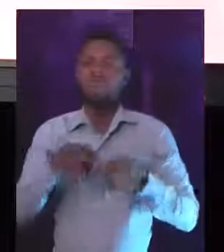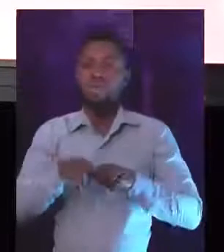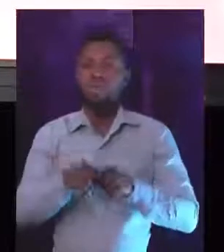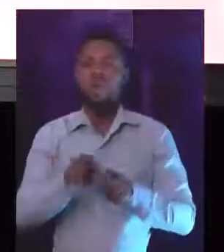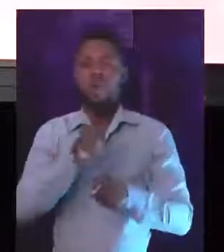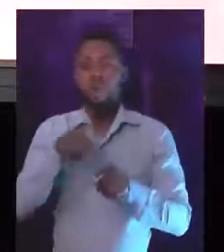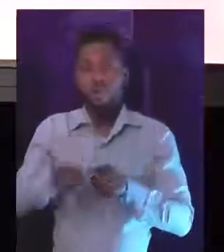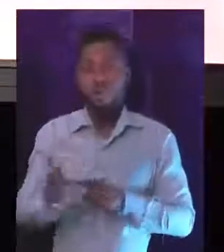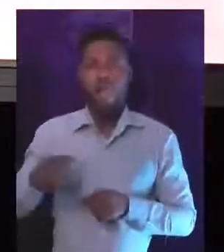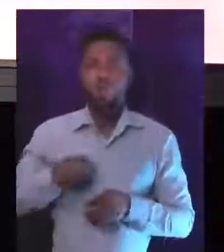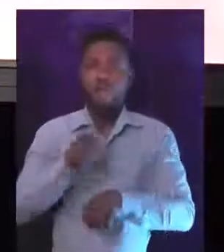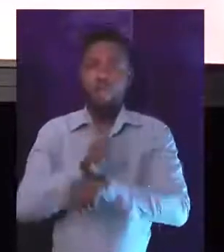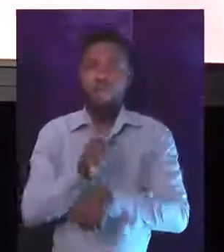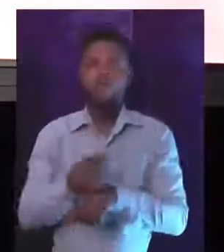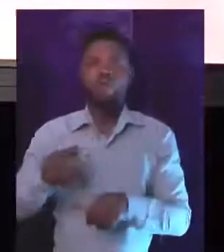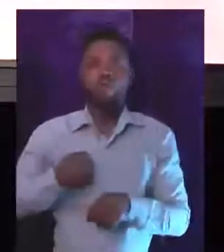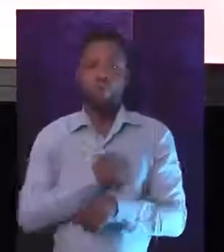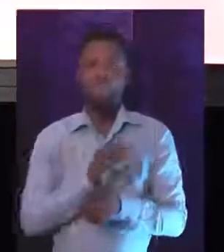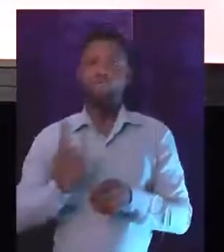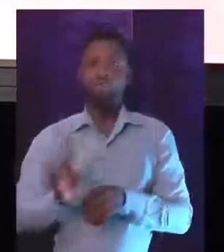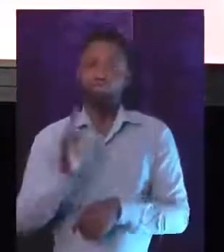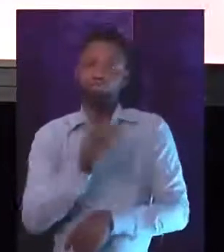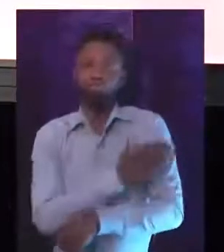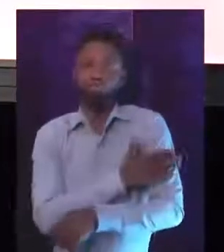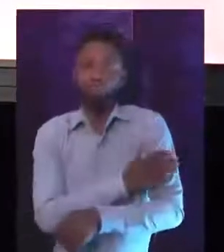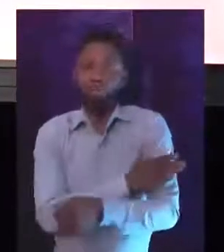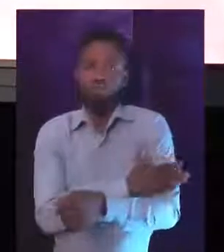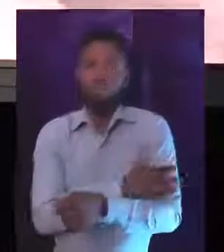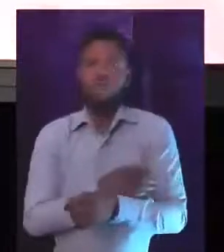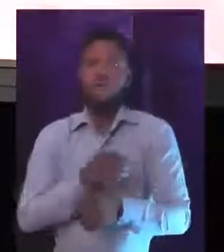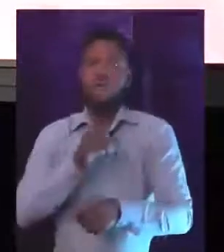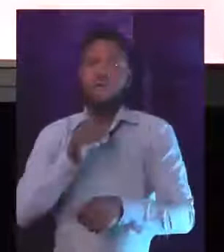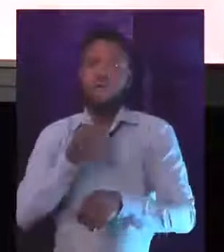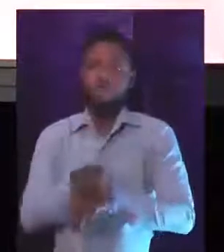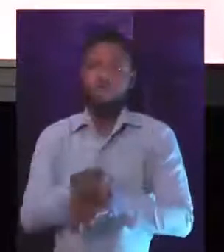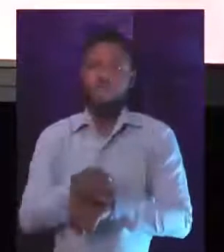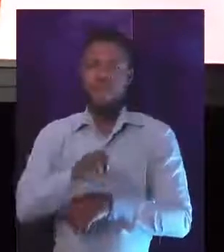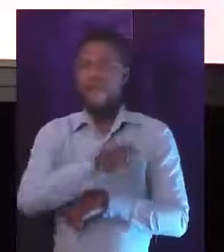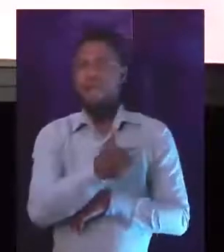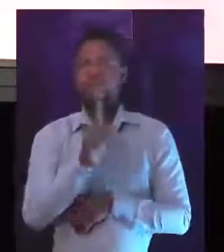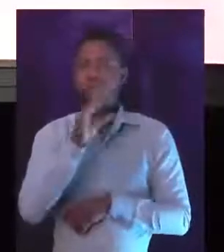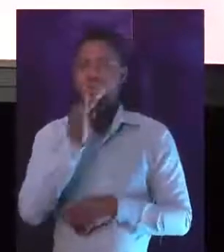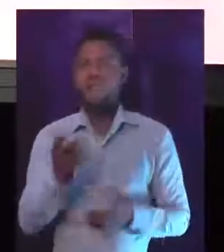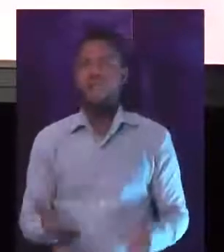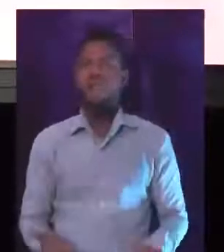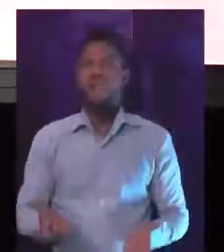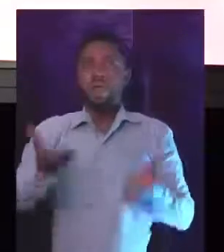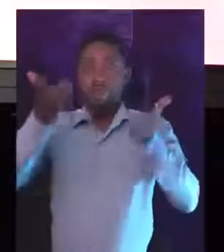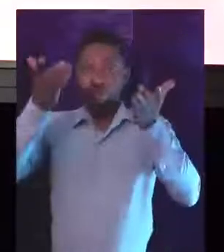muscular force. Even while walking, we exert a muscular force. Another type of force